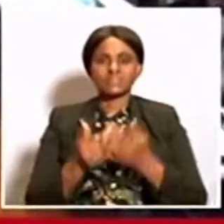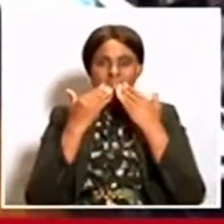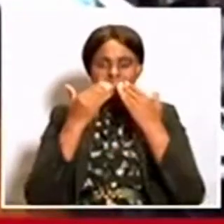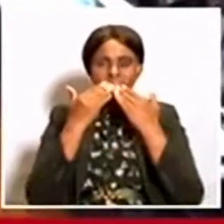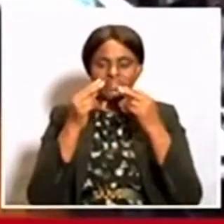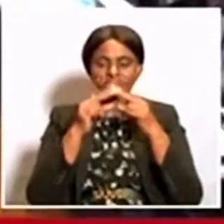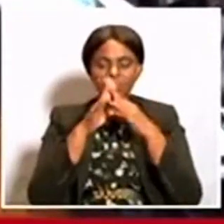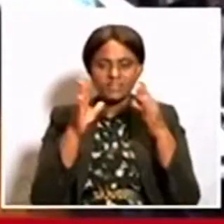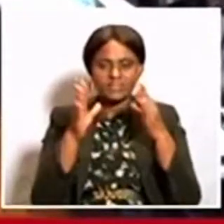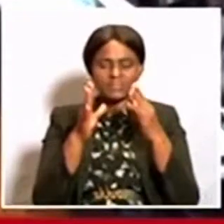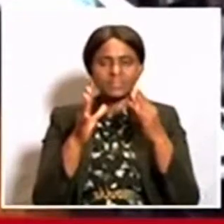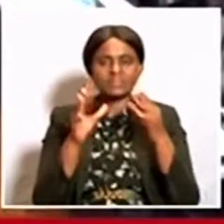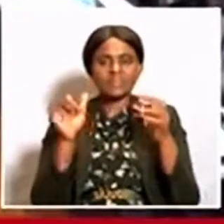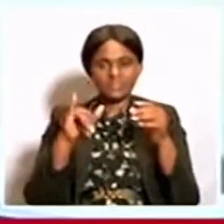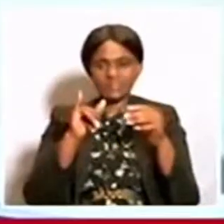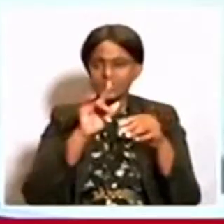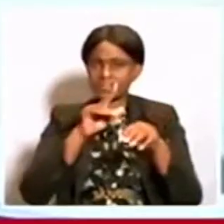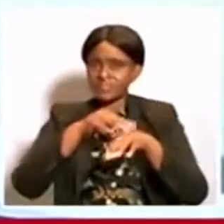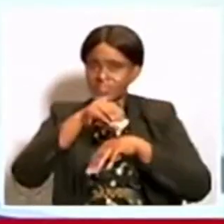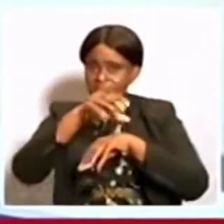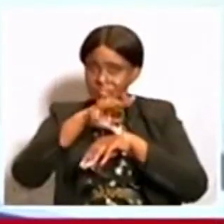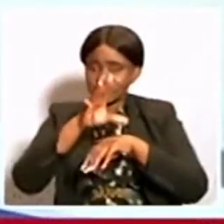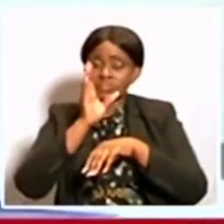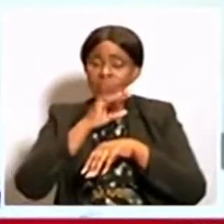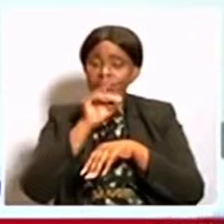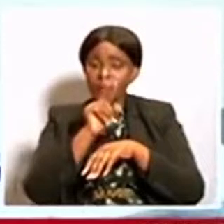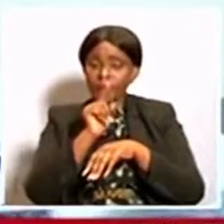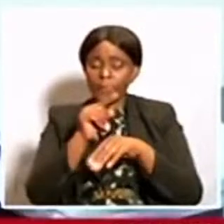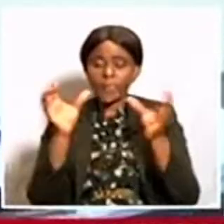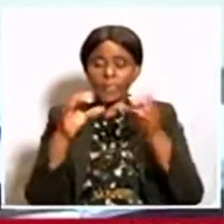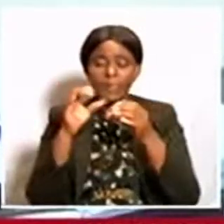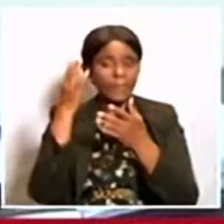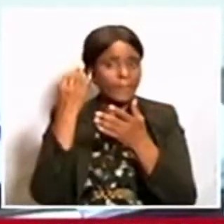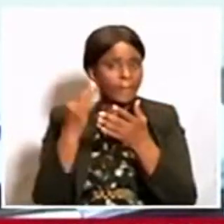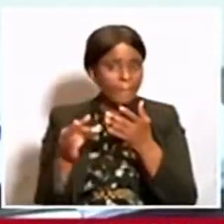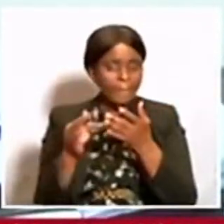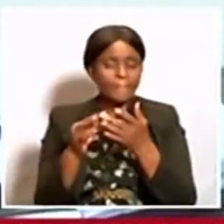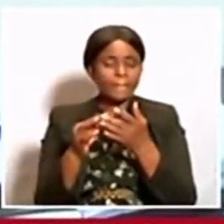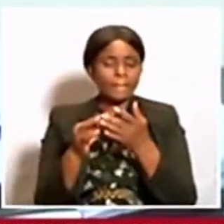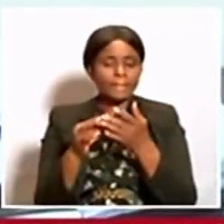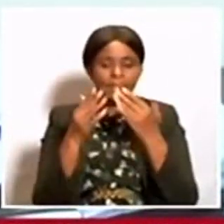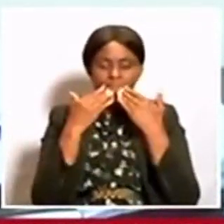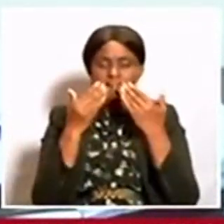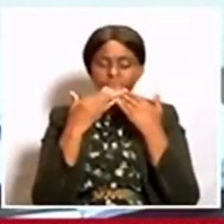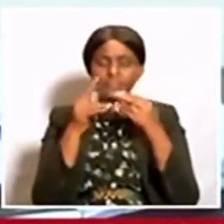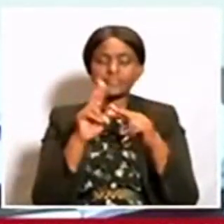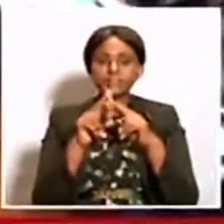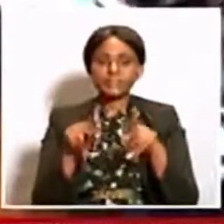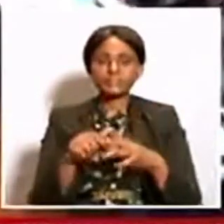very much. You are guided as such, Council Secretary. Thank you, Chair.